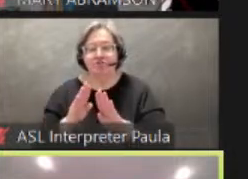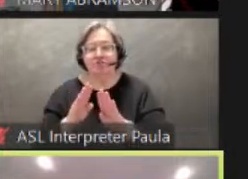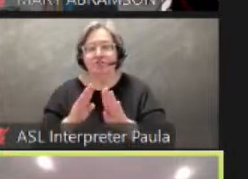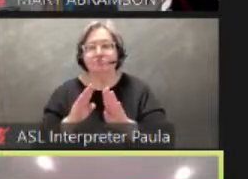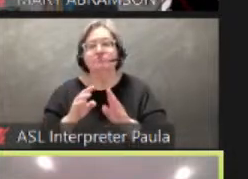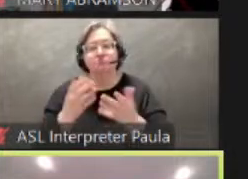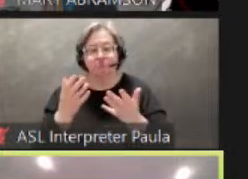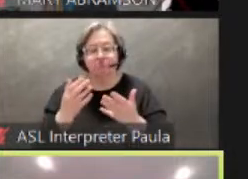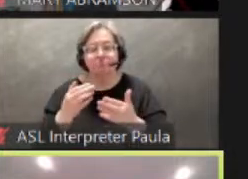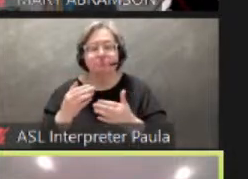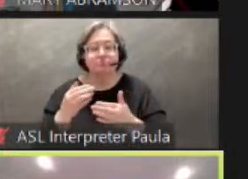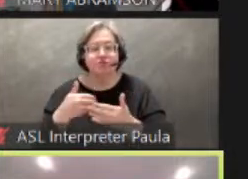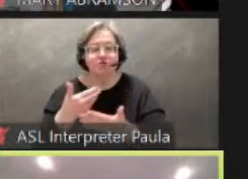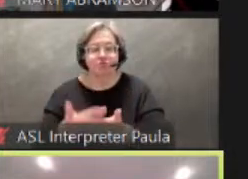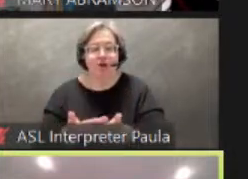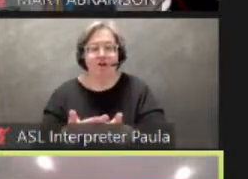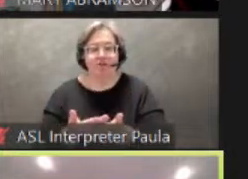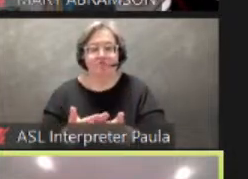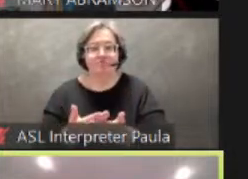there.